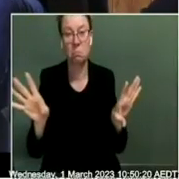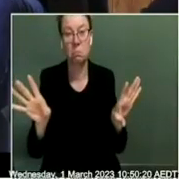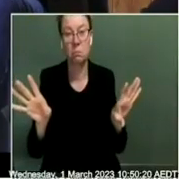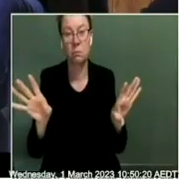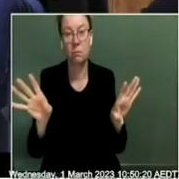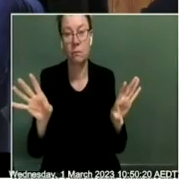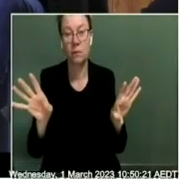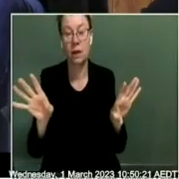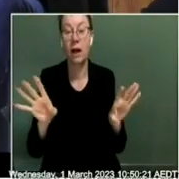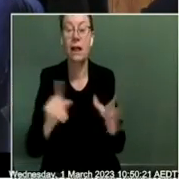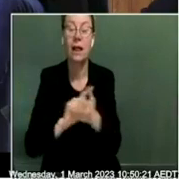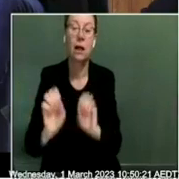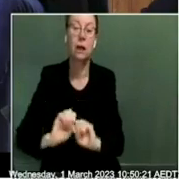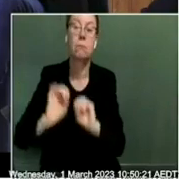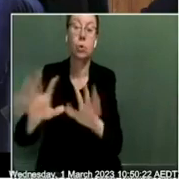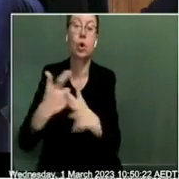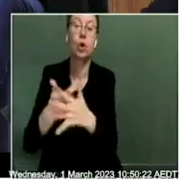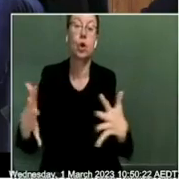Springvale.